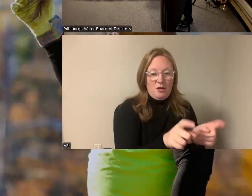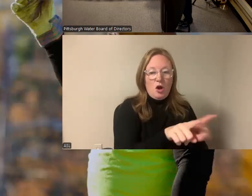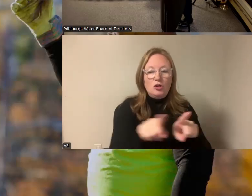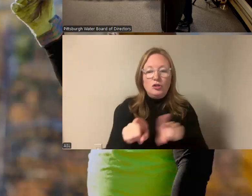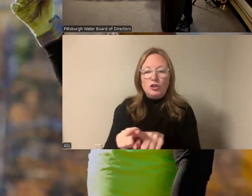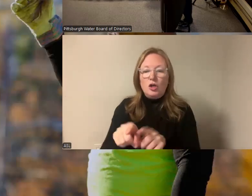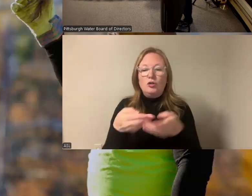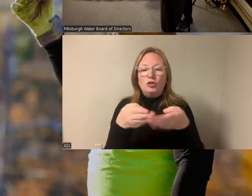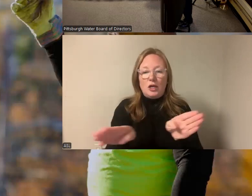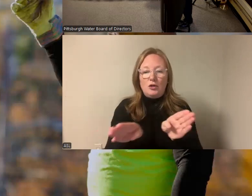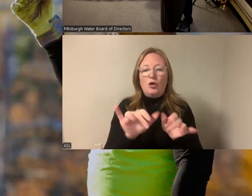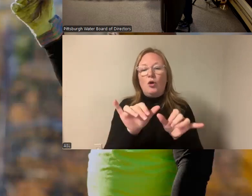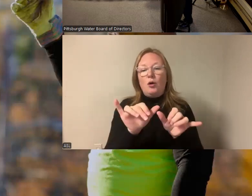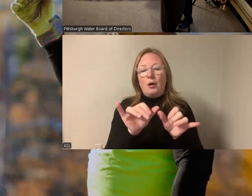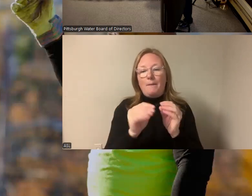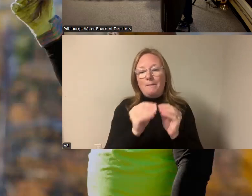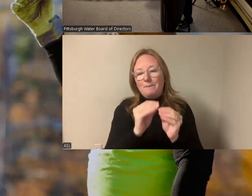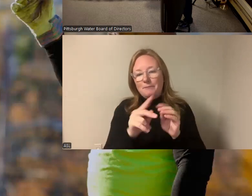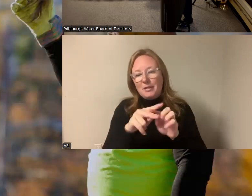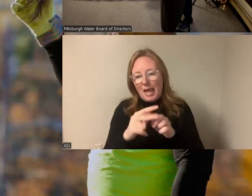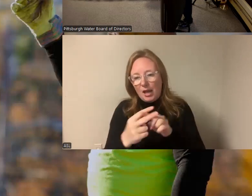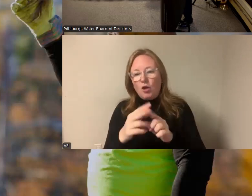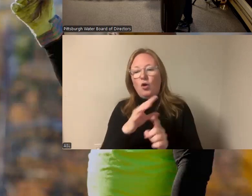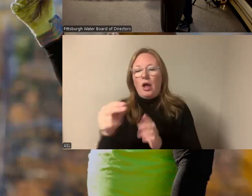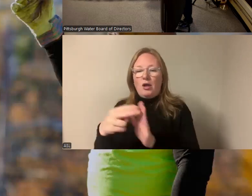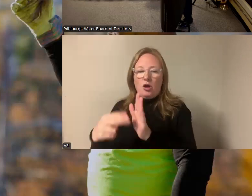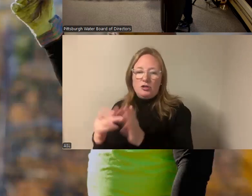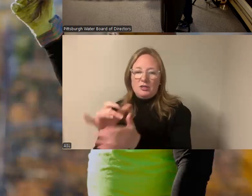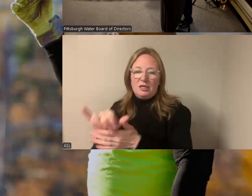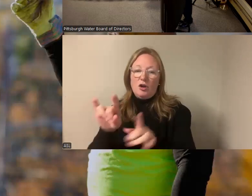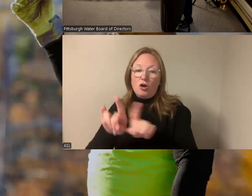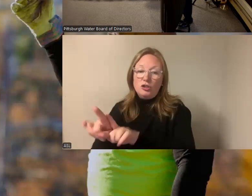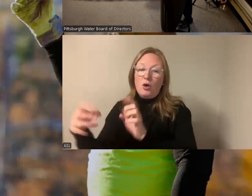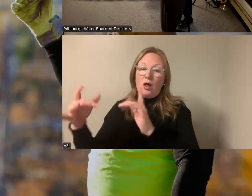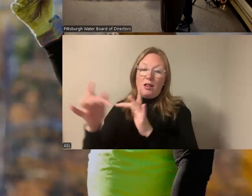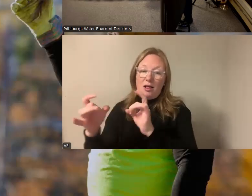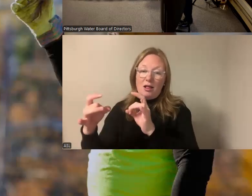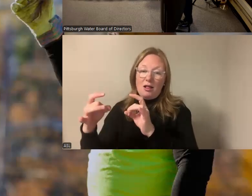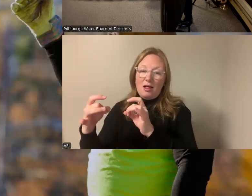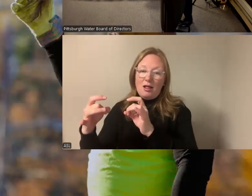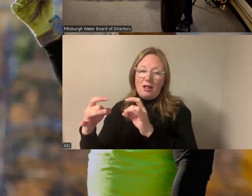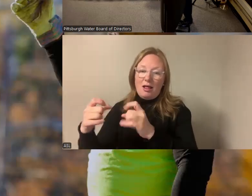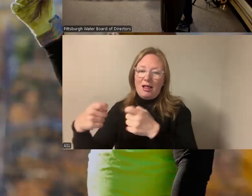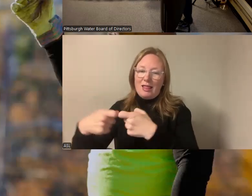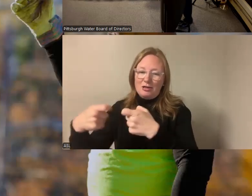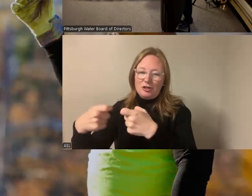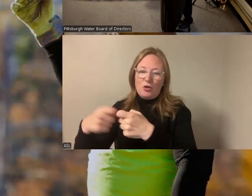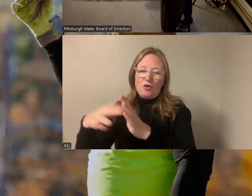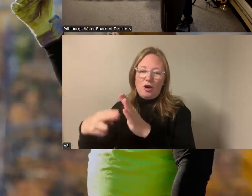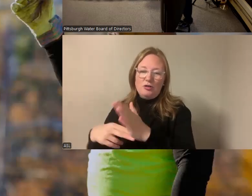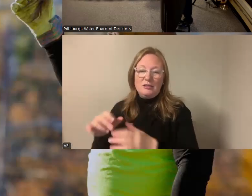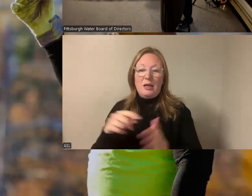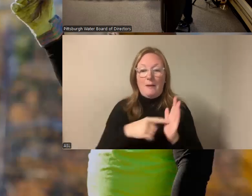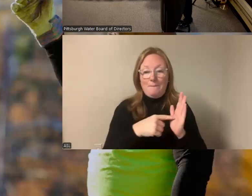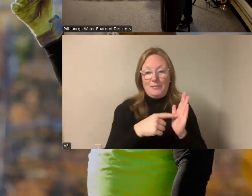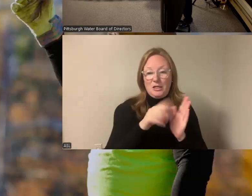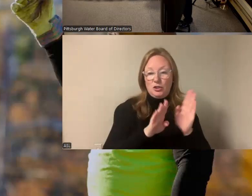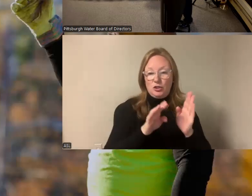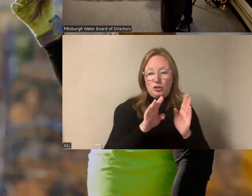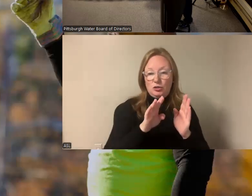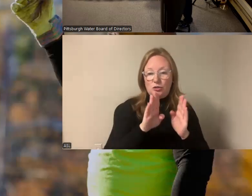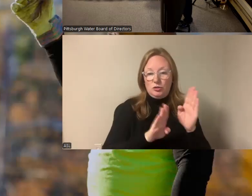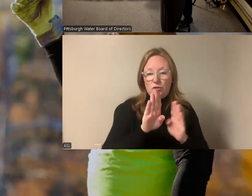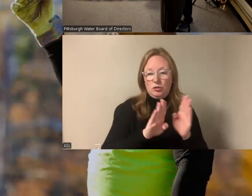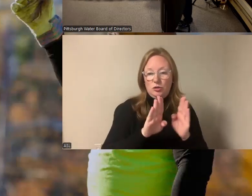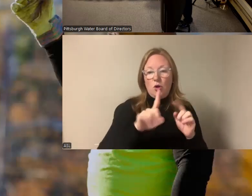electrical contract. These bids are due both on October 22nd. Finally, the 2024 large